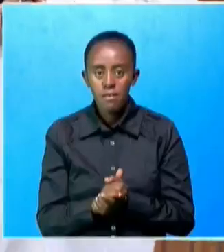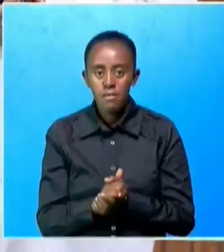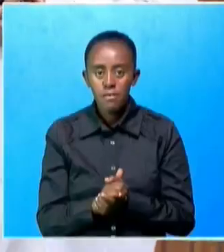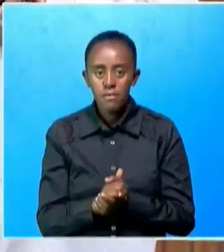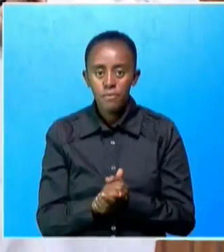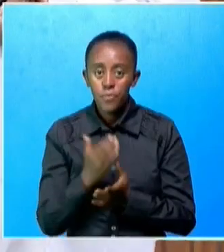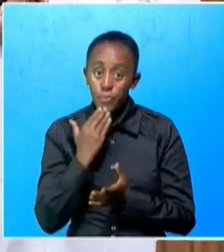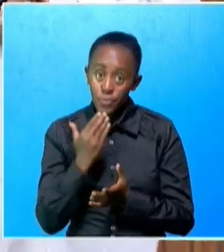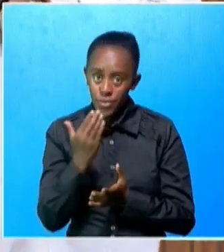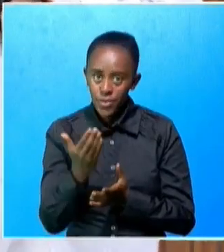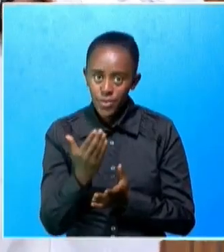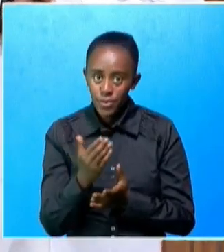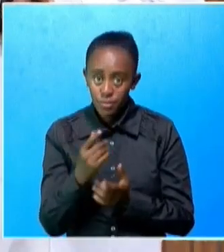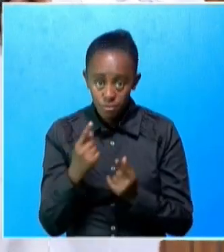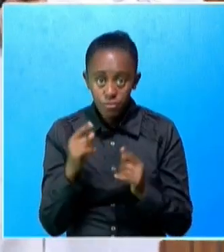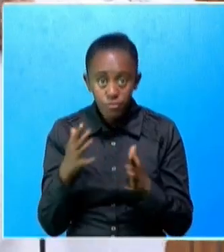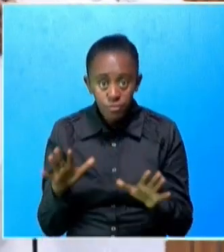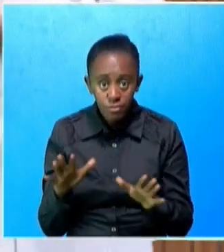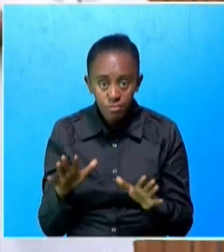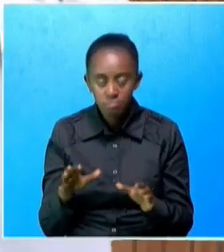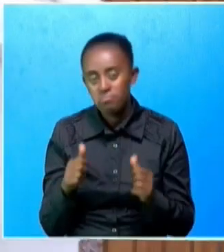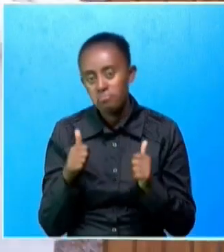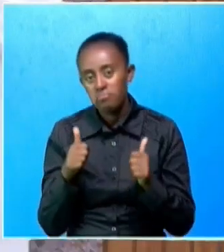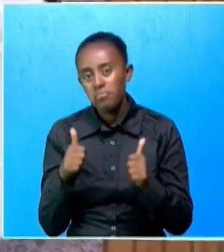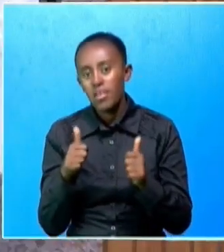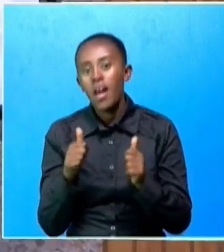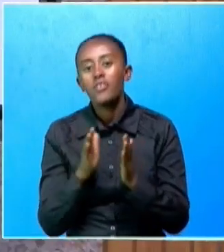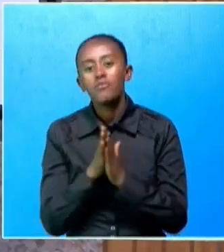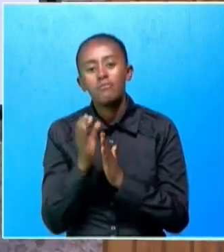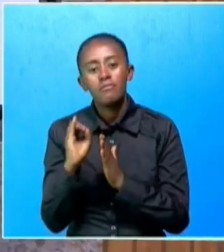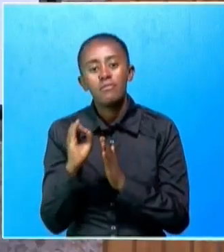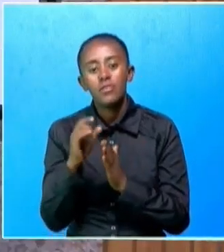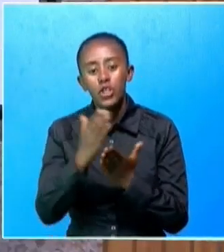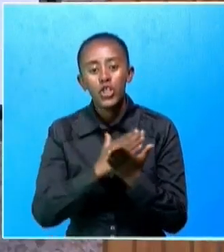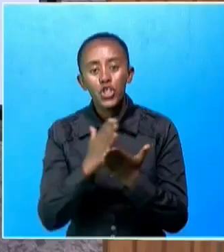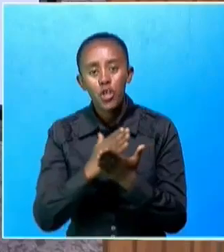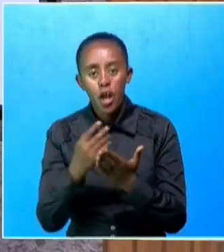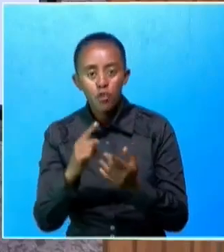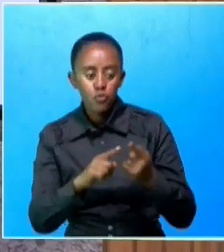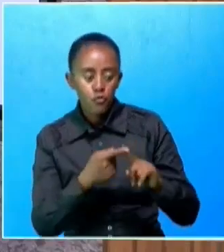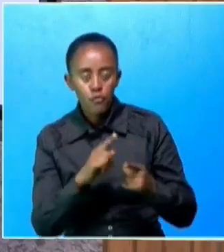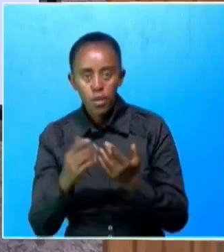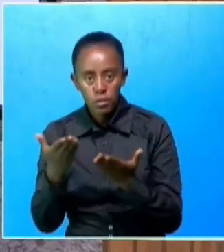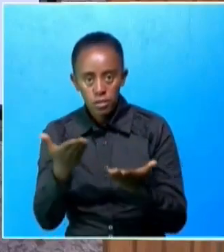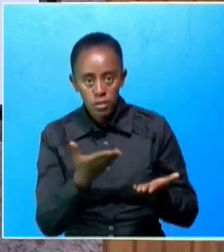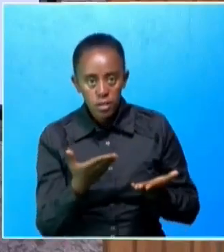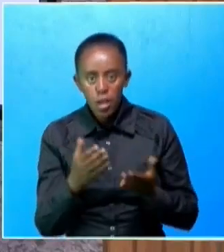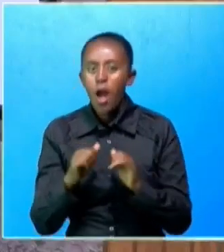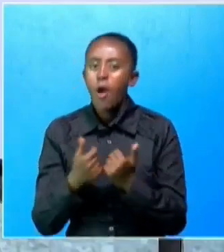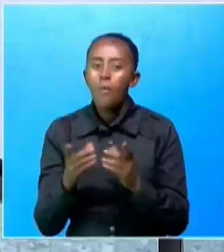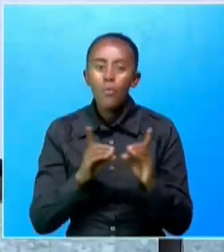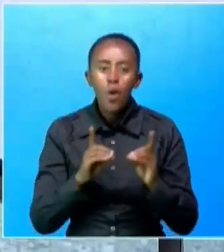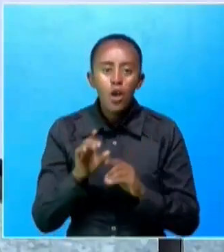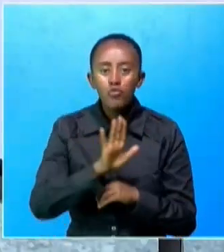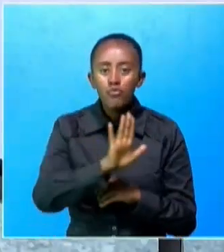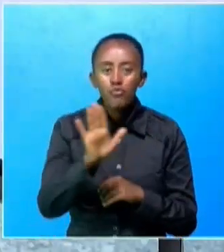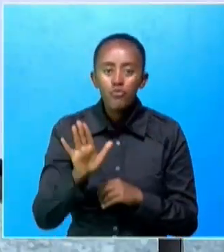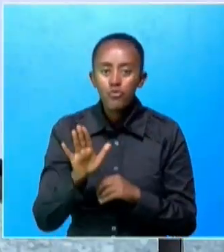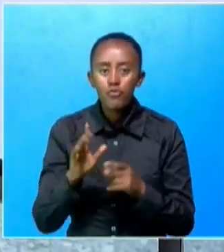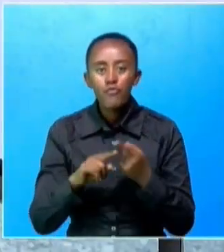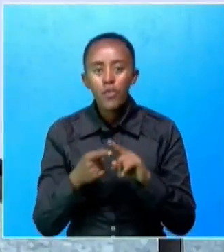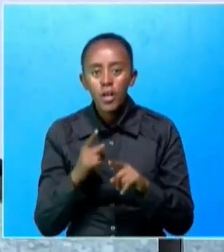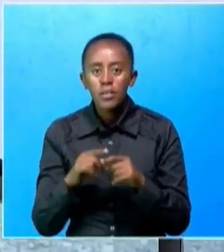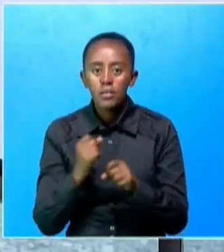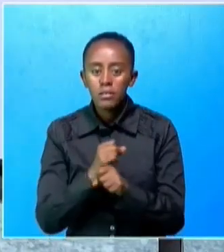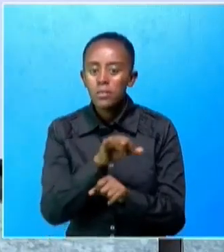Good. Have you tried? That's interesting one. Share to your friends. How does your friend do